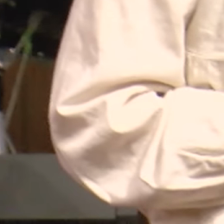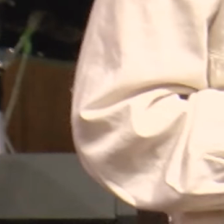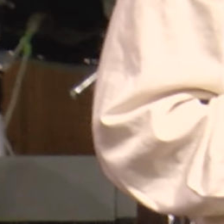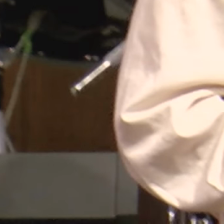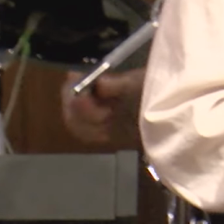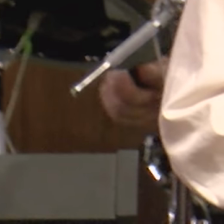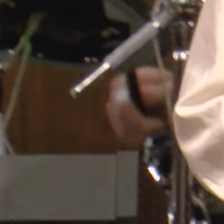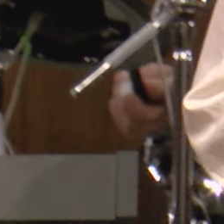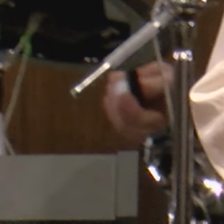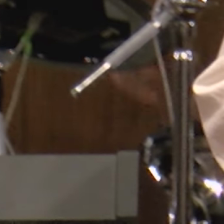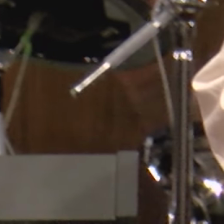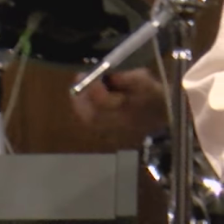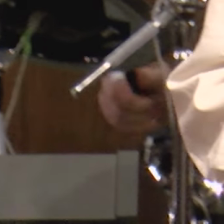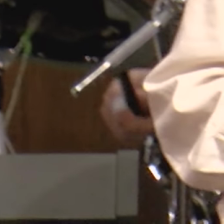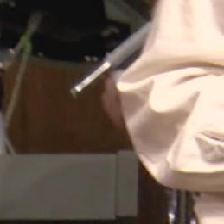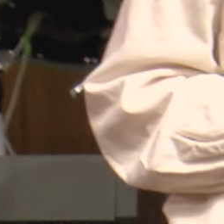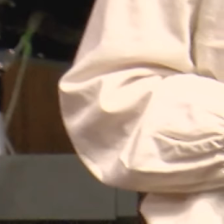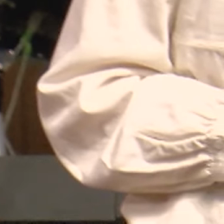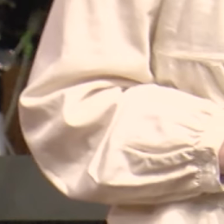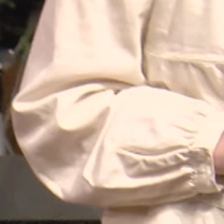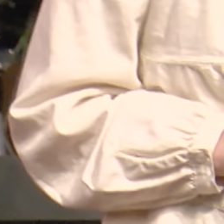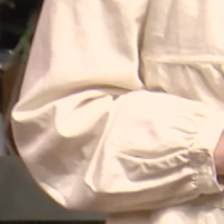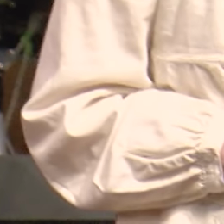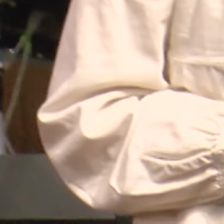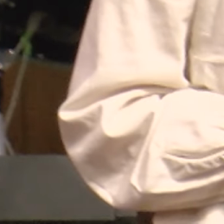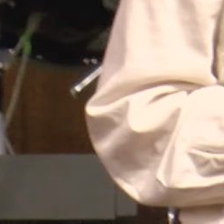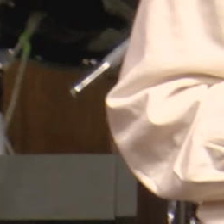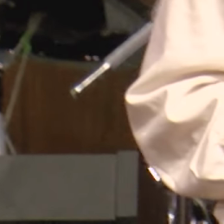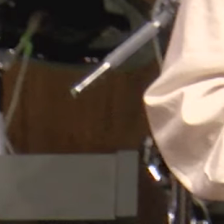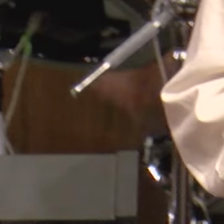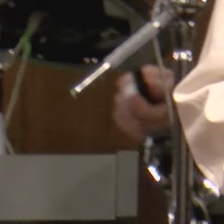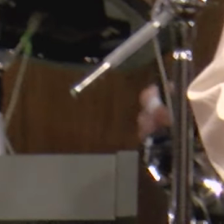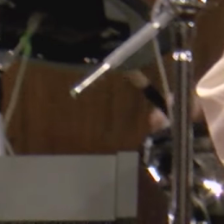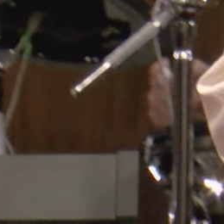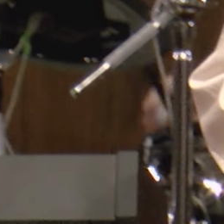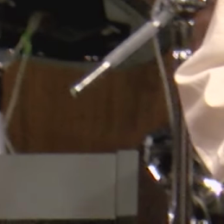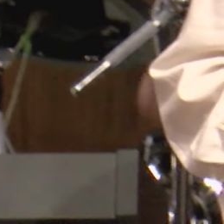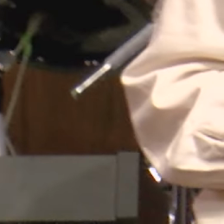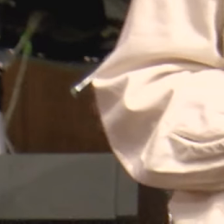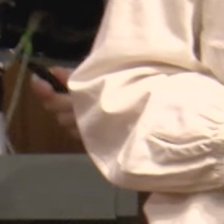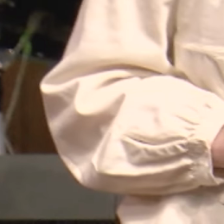that you are good. You are good. You are mighty.